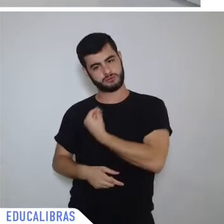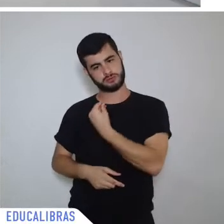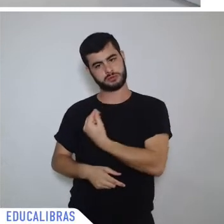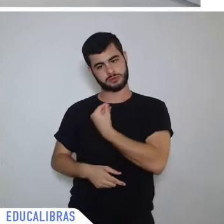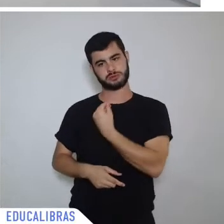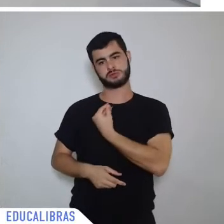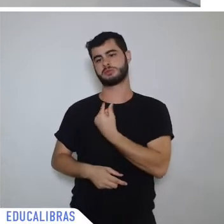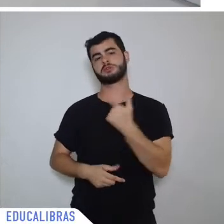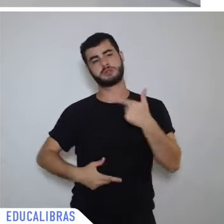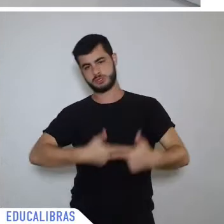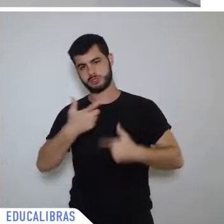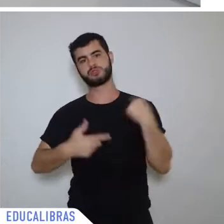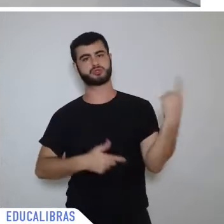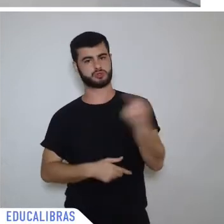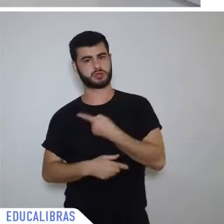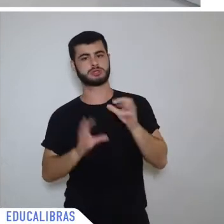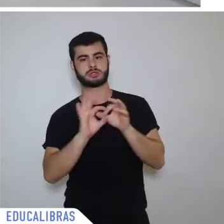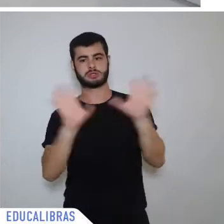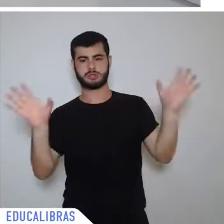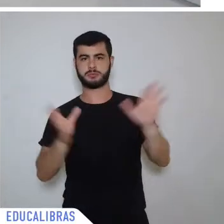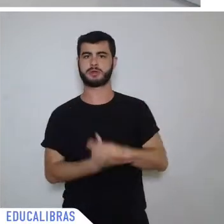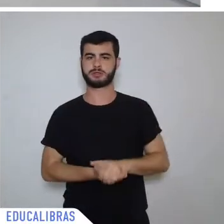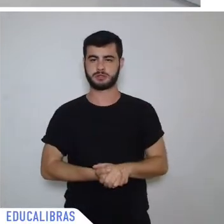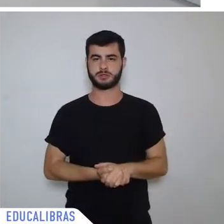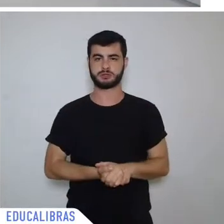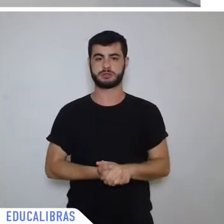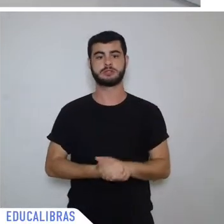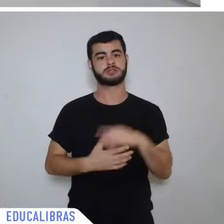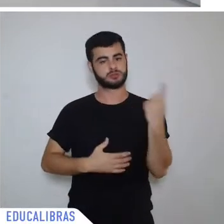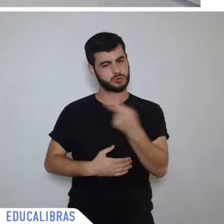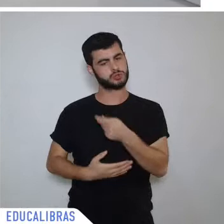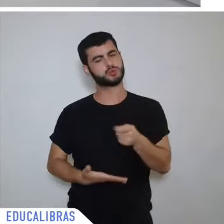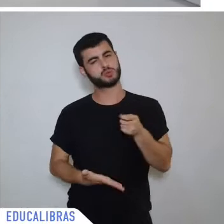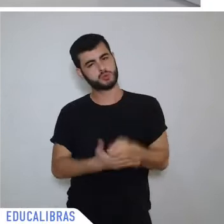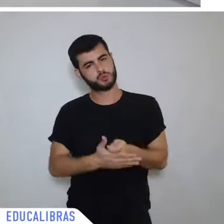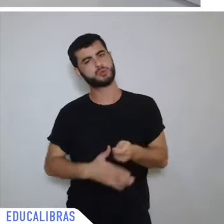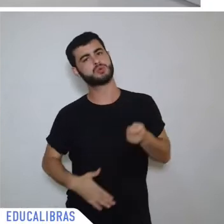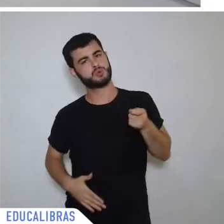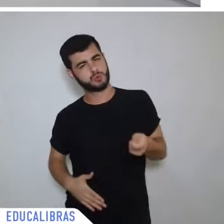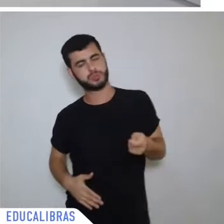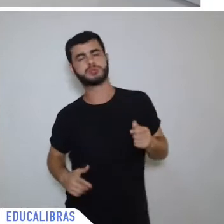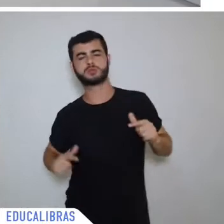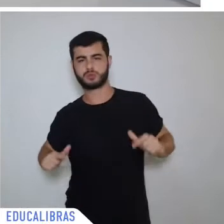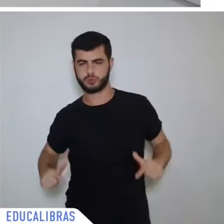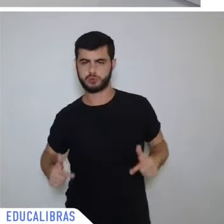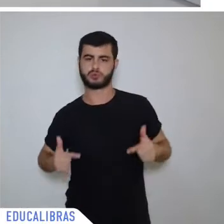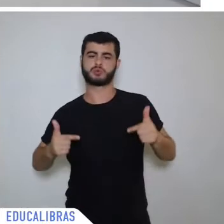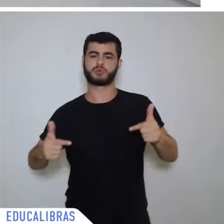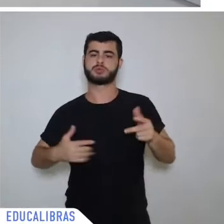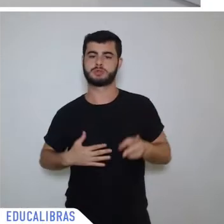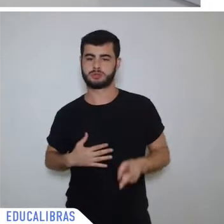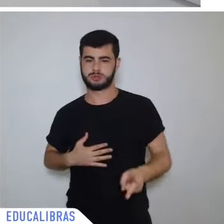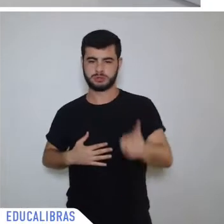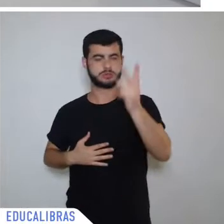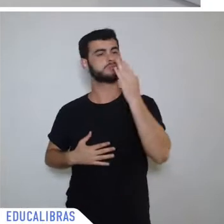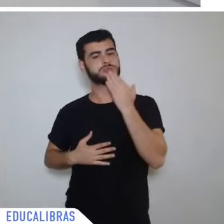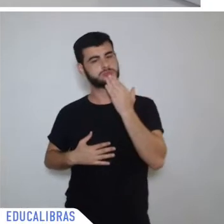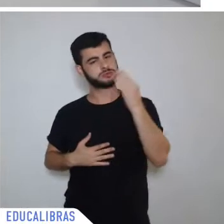of our lives and the demanding for our freedom. We keep on demanding for the